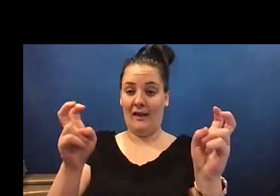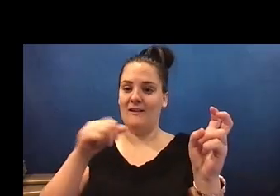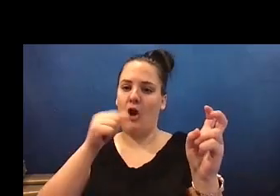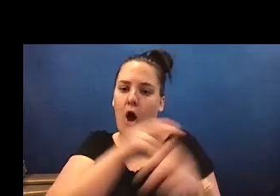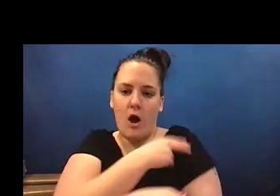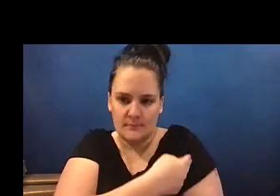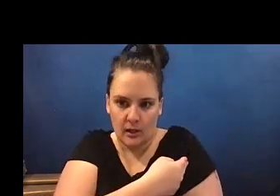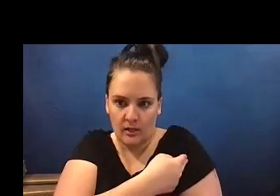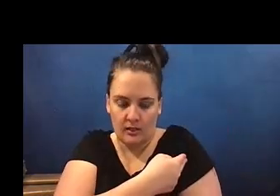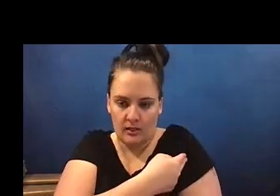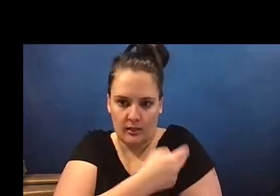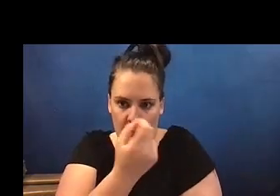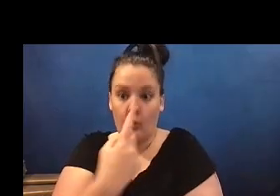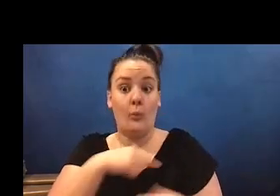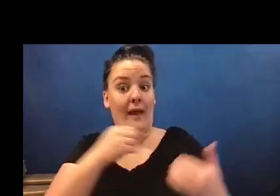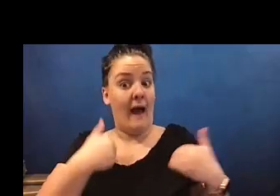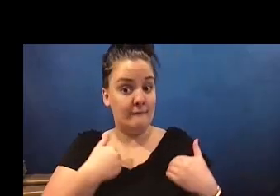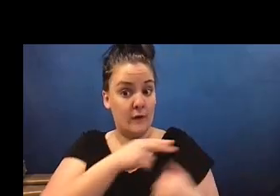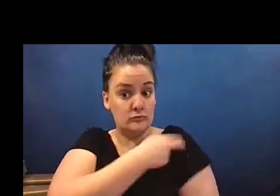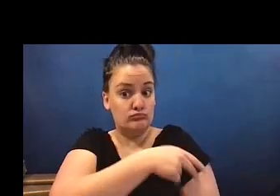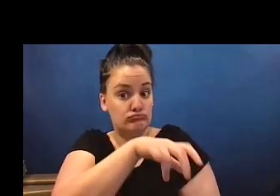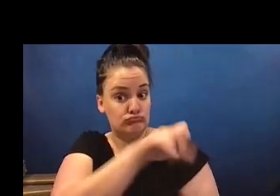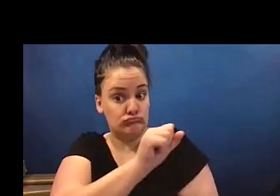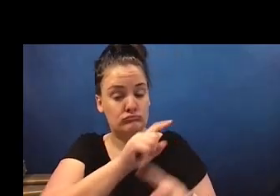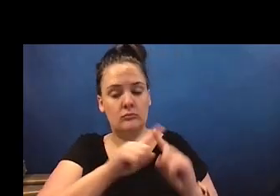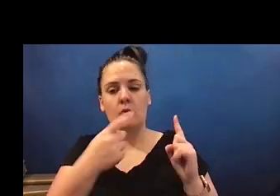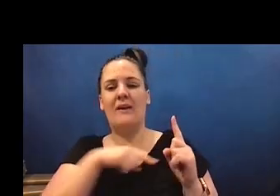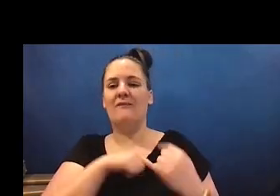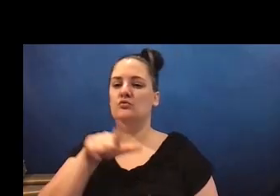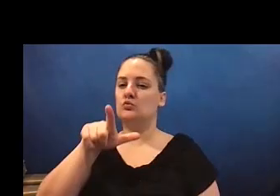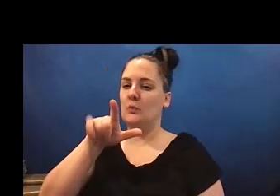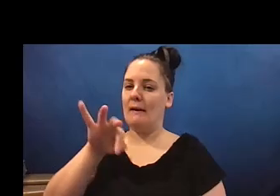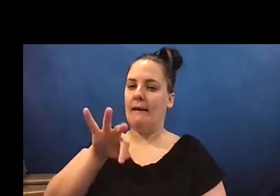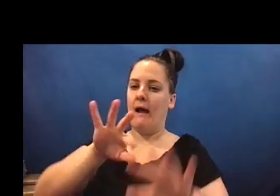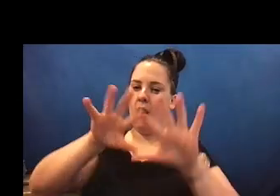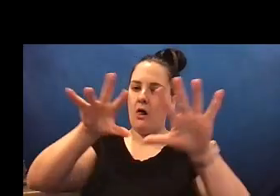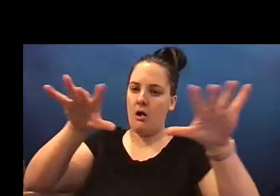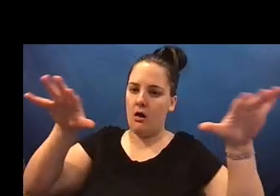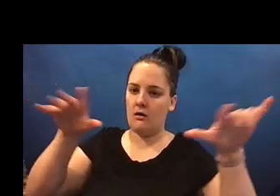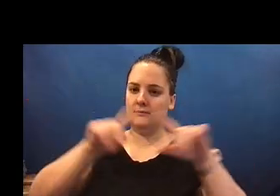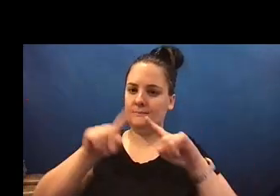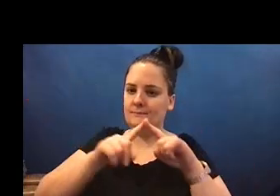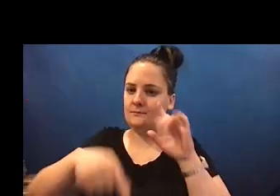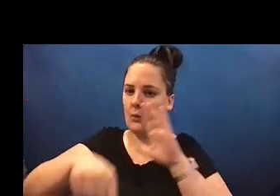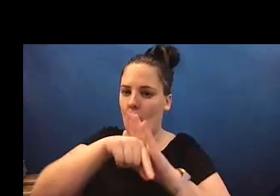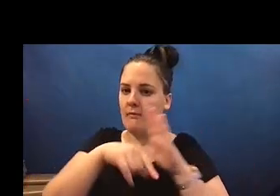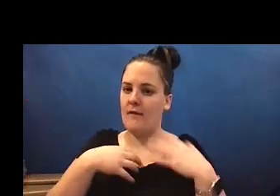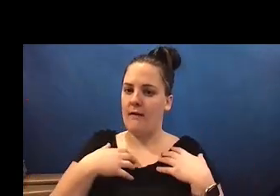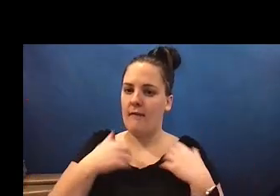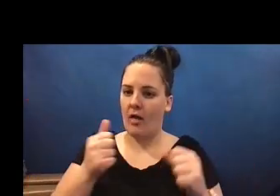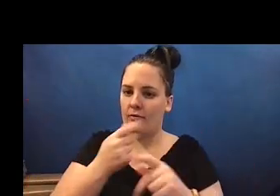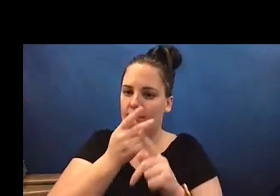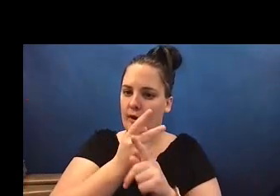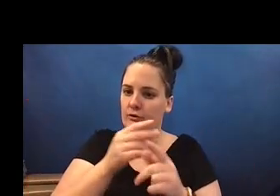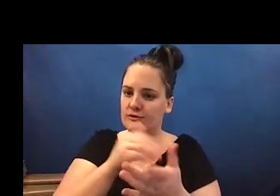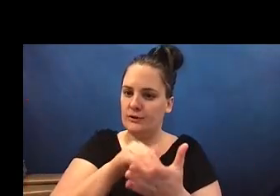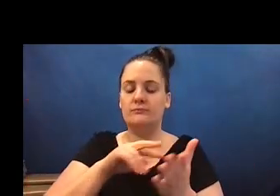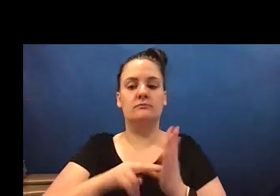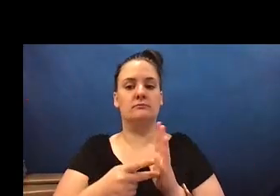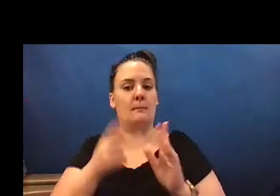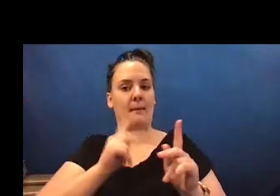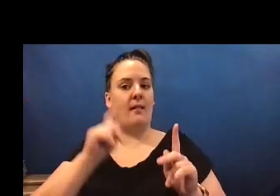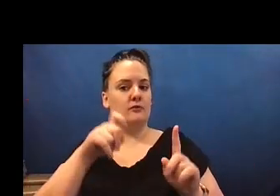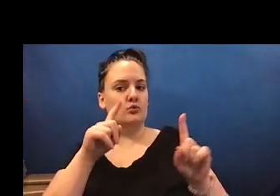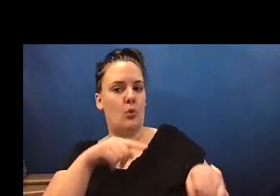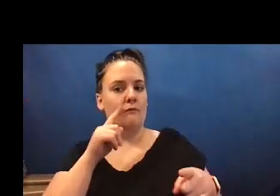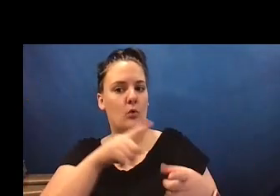system with 29 federally qualified health centers, which is where we want people to get care. We also, so from